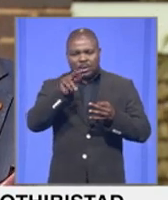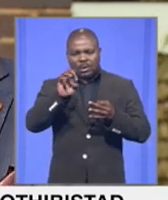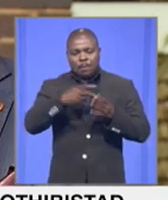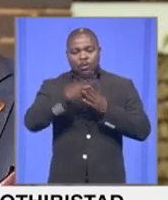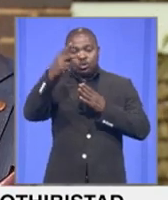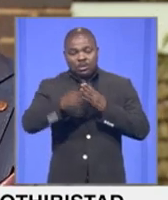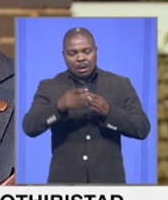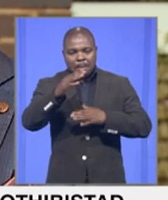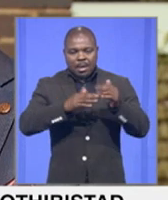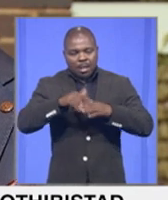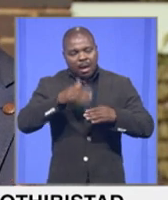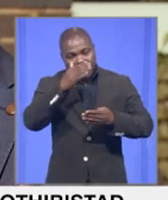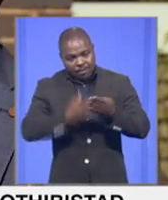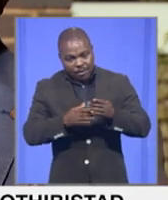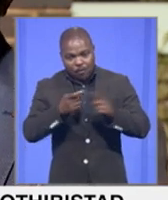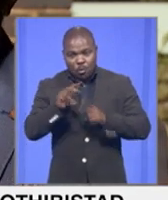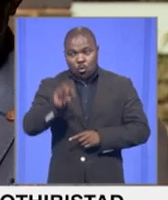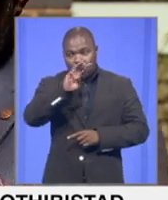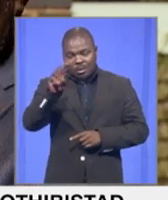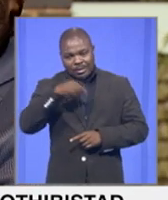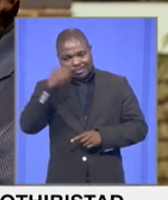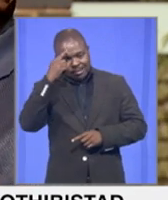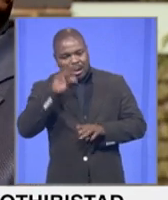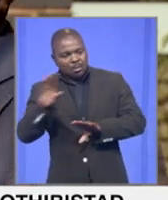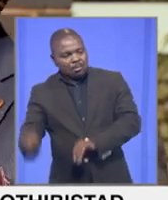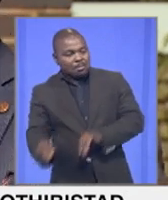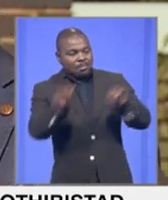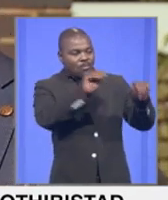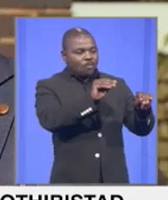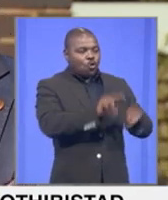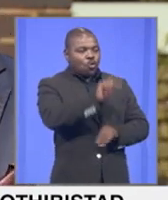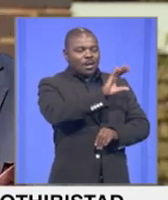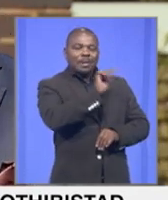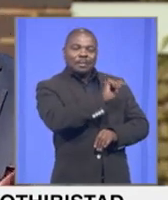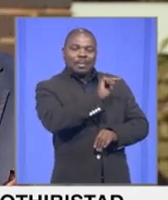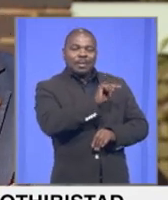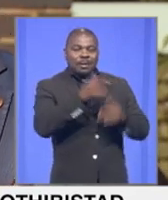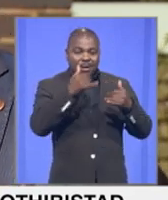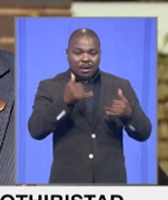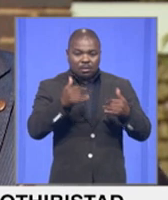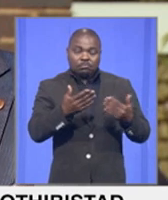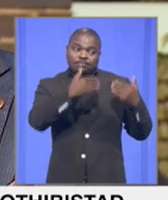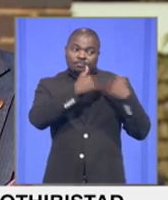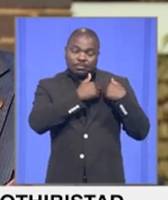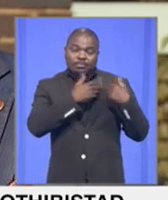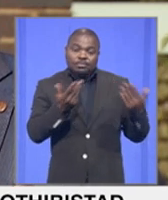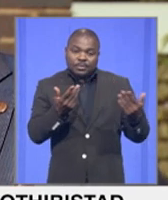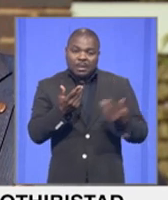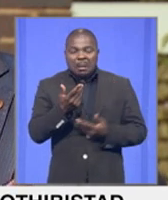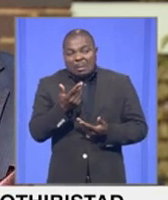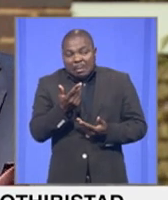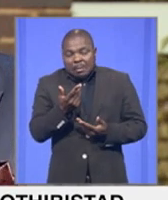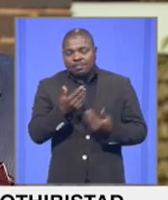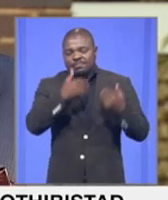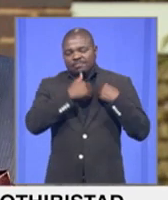wediwa ke puso ya Bokone Bophirima di tseilwe di isitswe ko Northern Cape mme ga jaana go maruding a province le ka ledile le fokolang